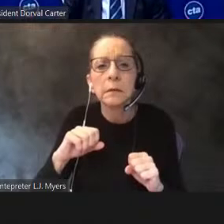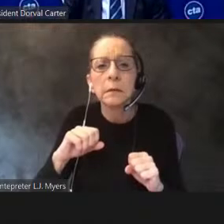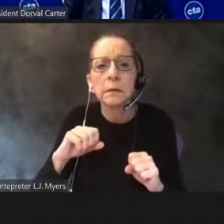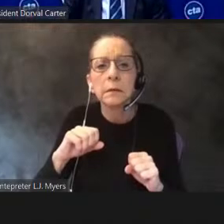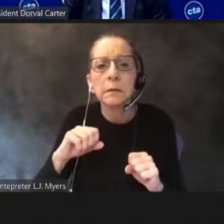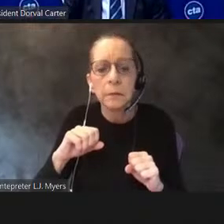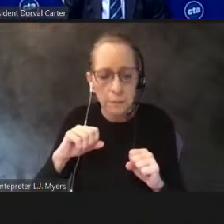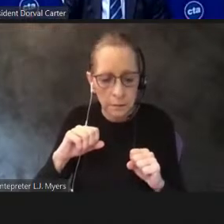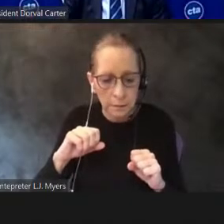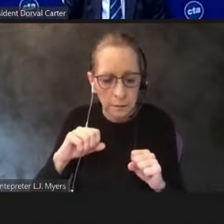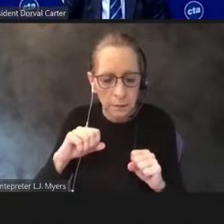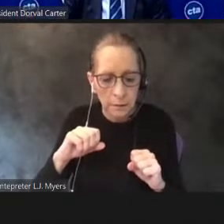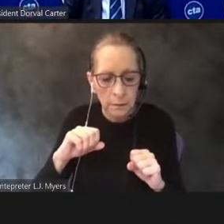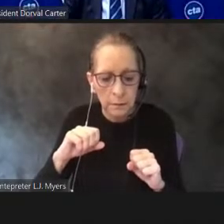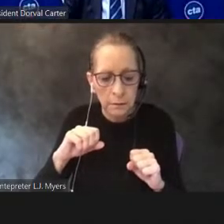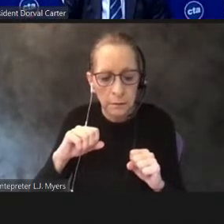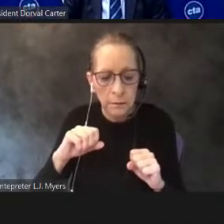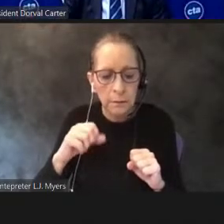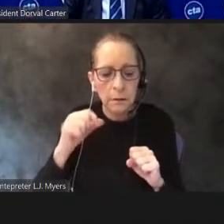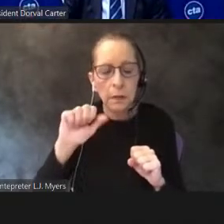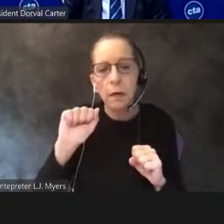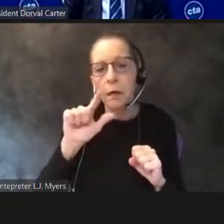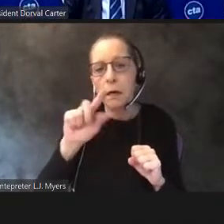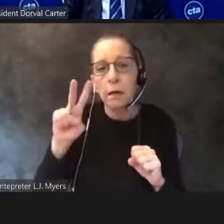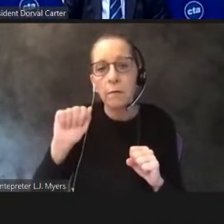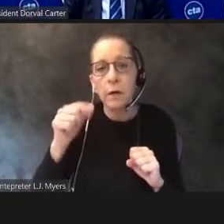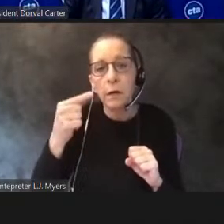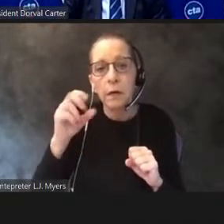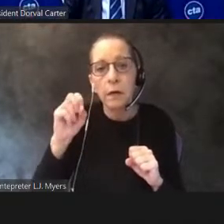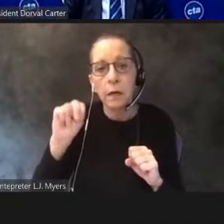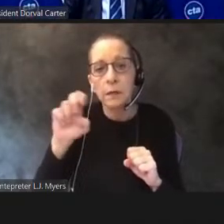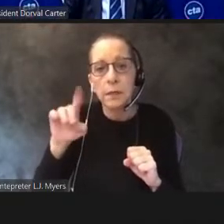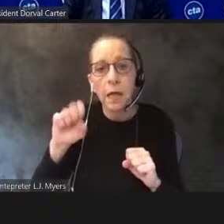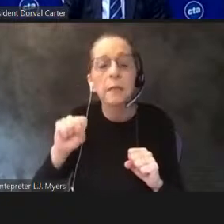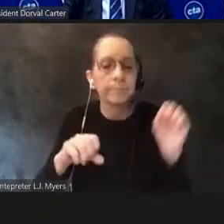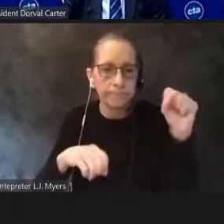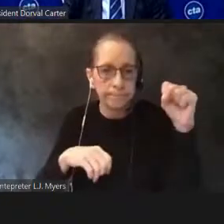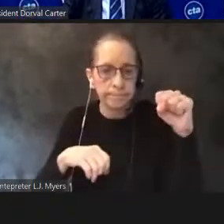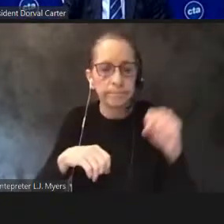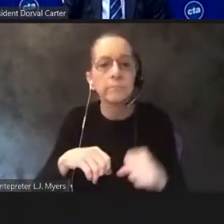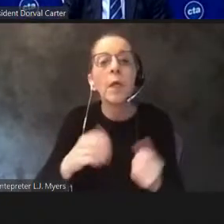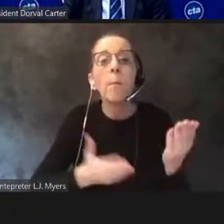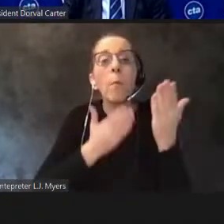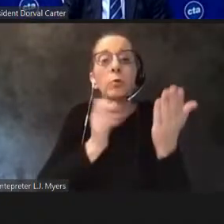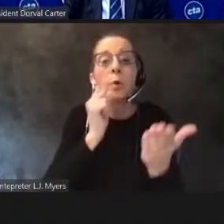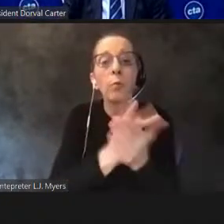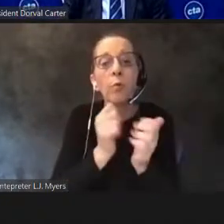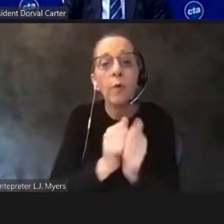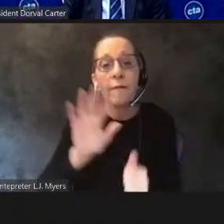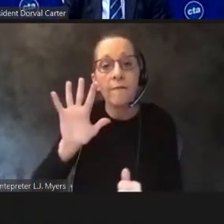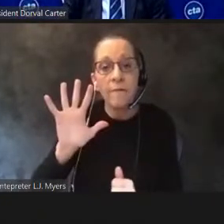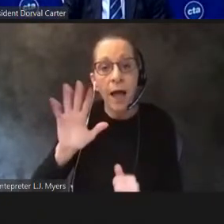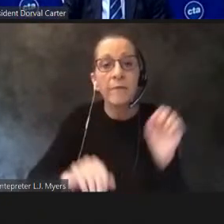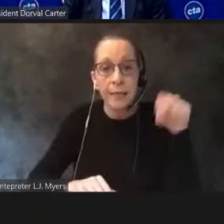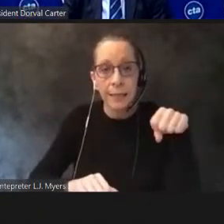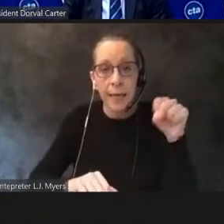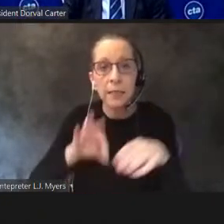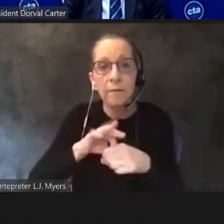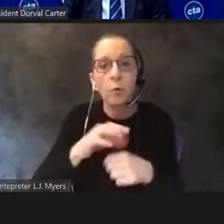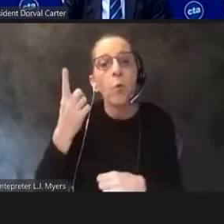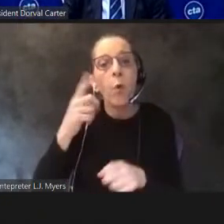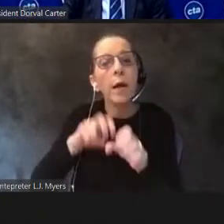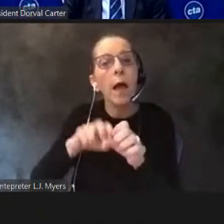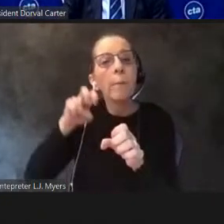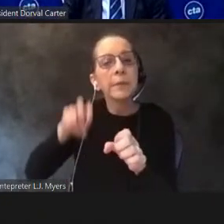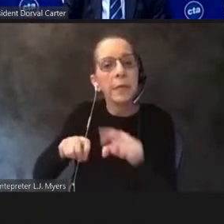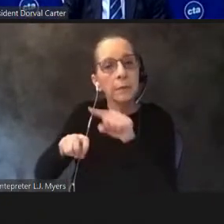Chairman Alva Rosales. Yes. The motion is approved with 5 yes votes and 1 abstention